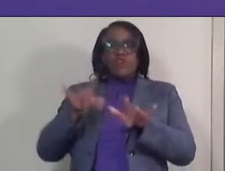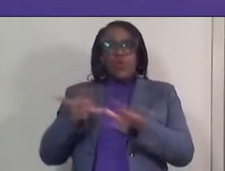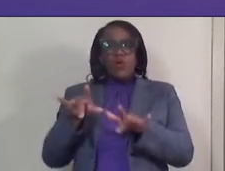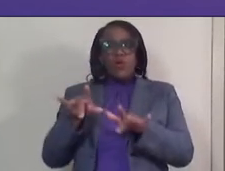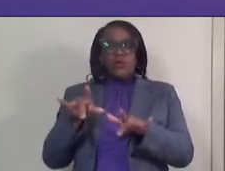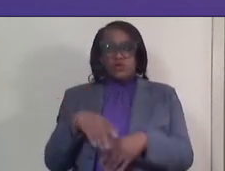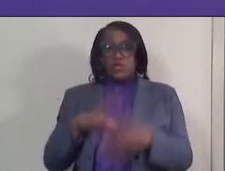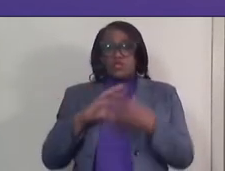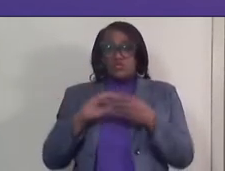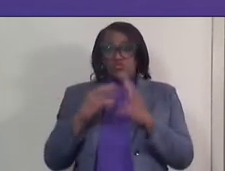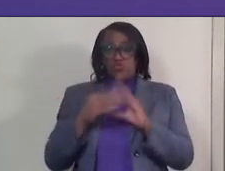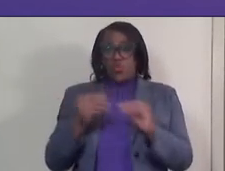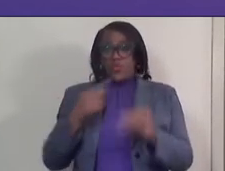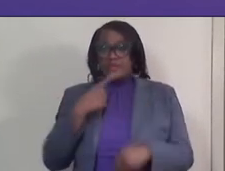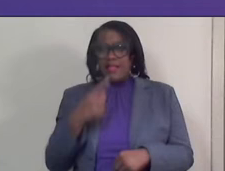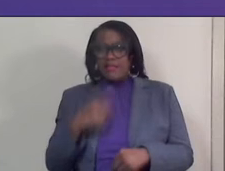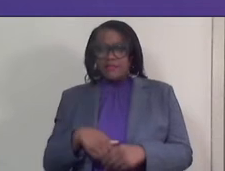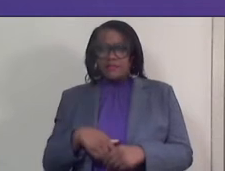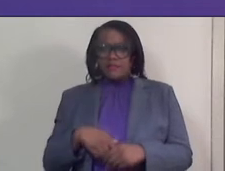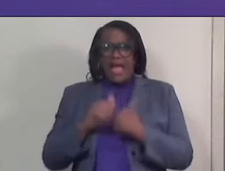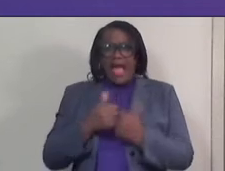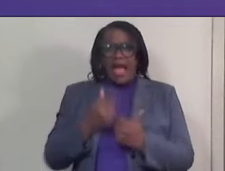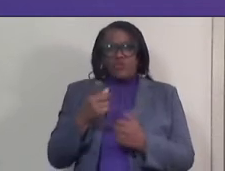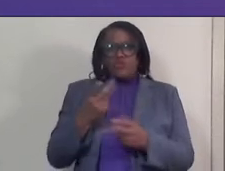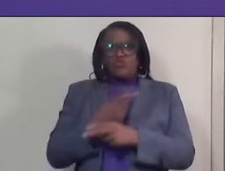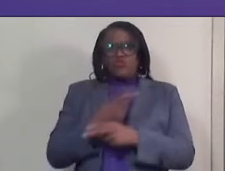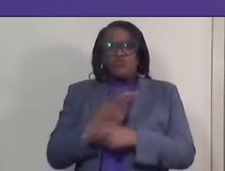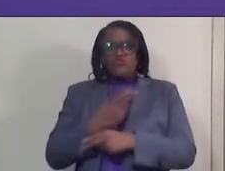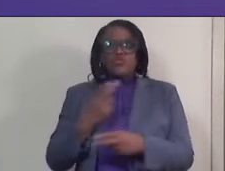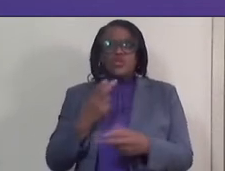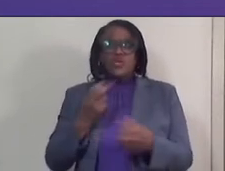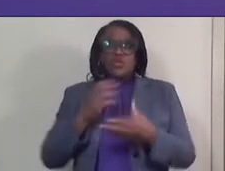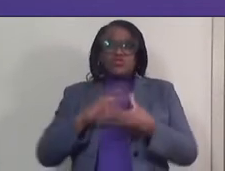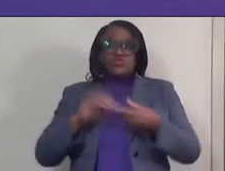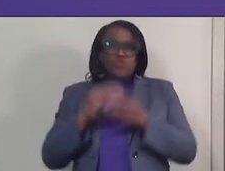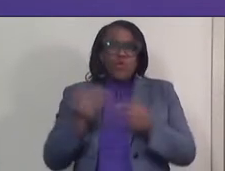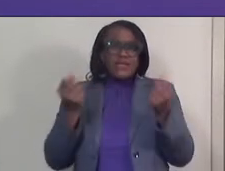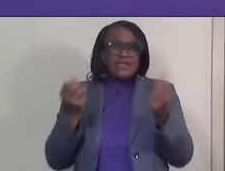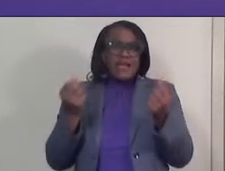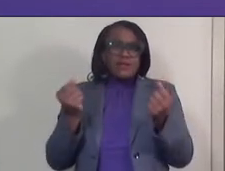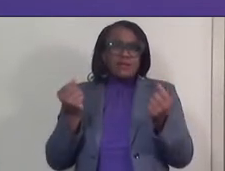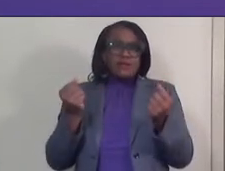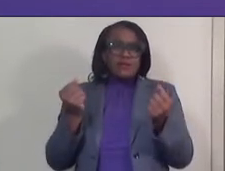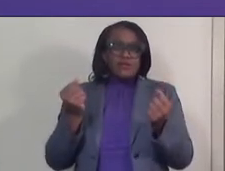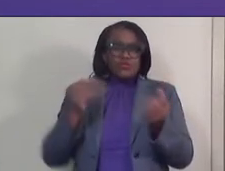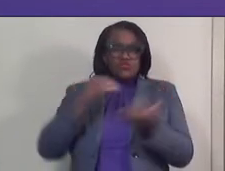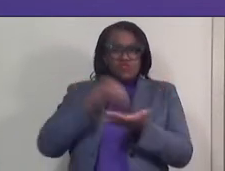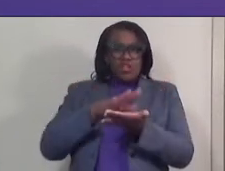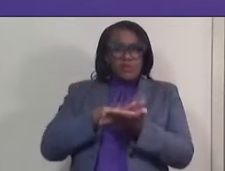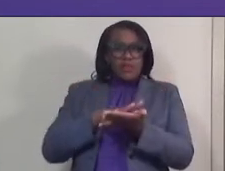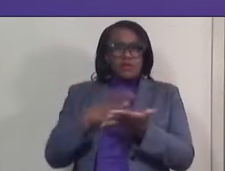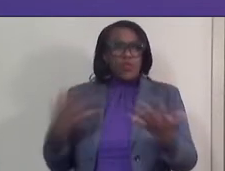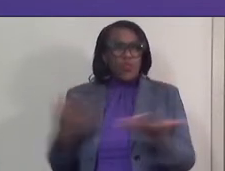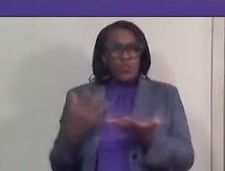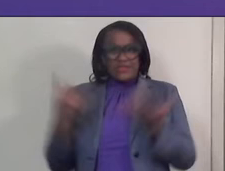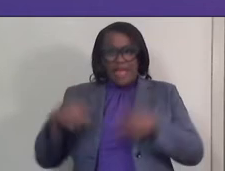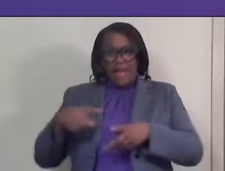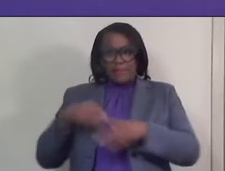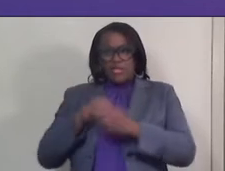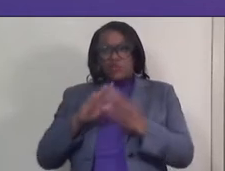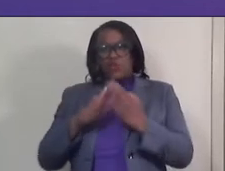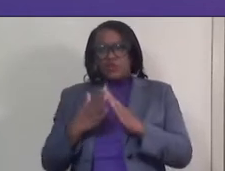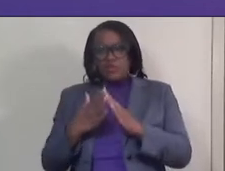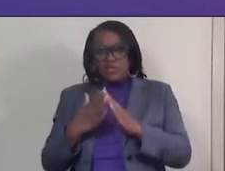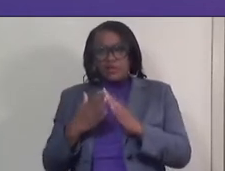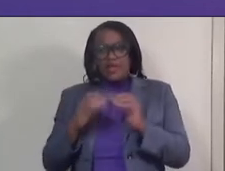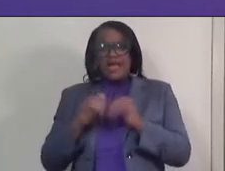Storytelling. How do you use storytelling and retelling to document what's happening in your community? How might you